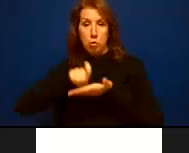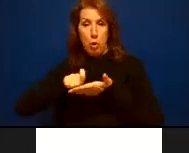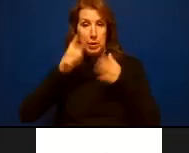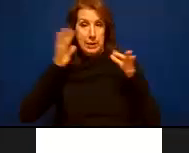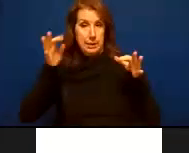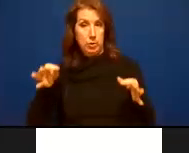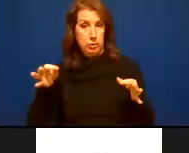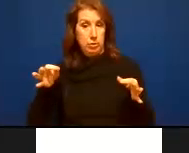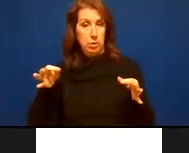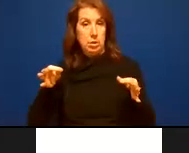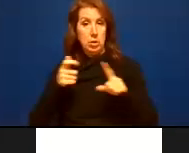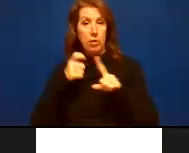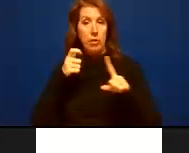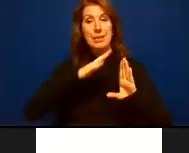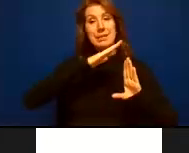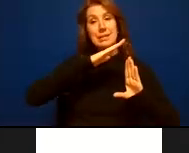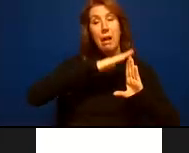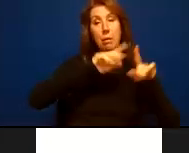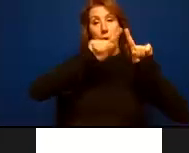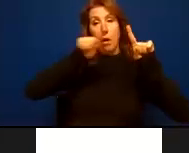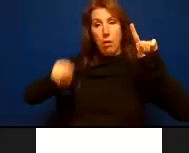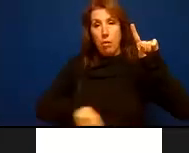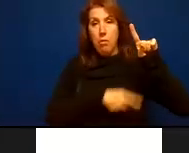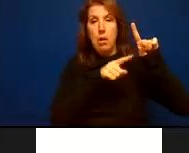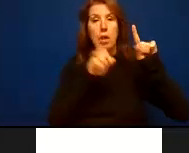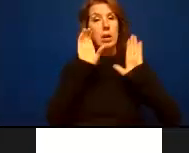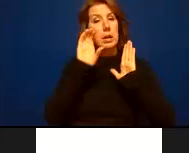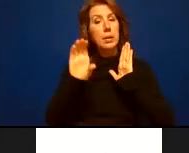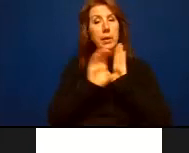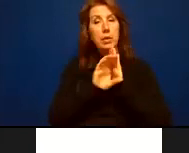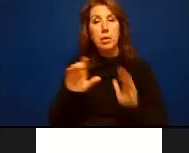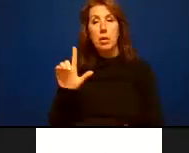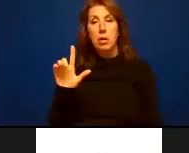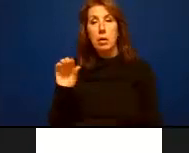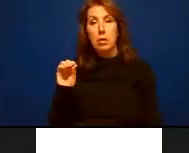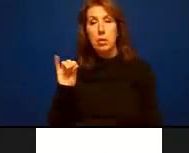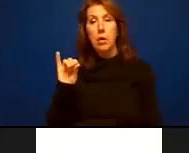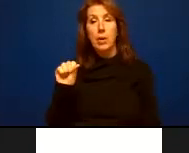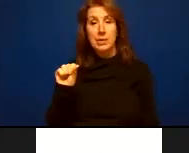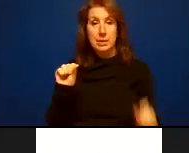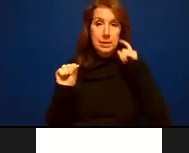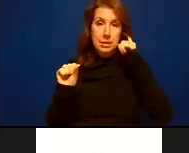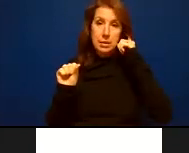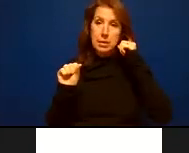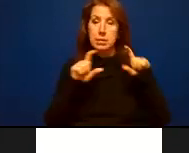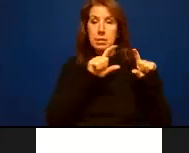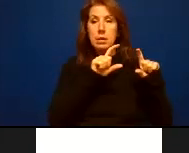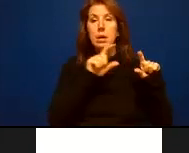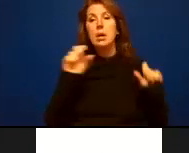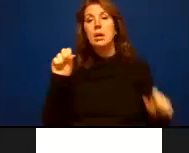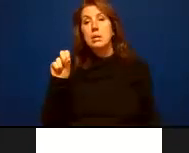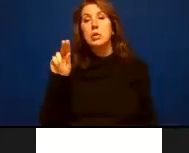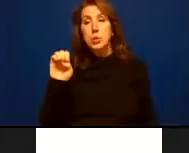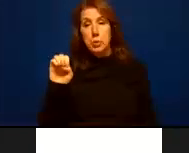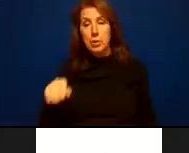top, clockwise from the top of the screen, there's a picture of Lois, Sue, and Elaine